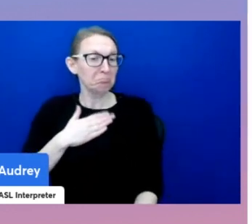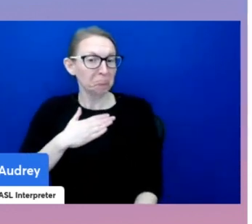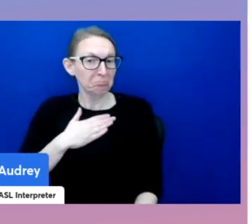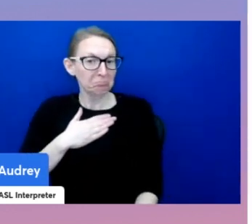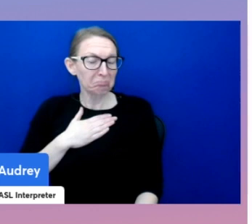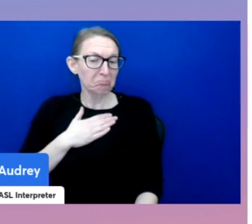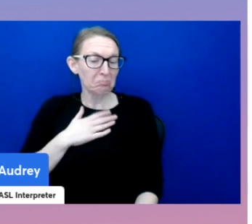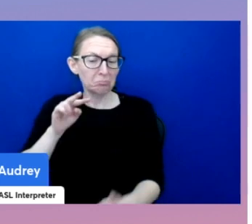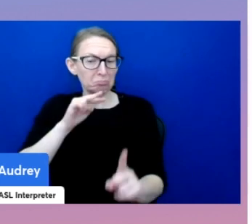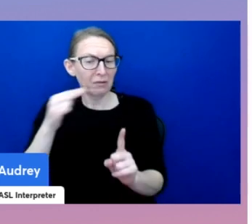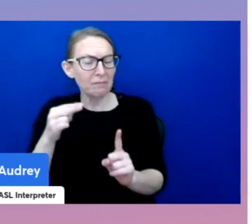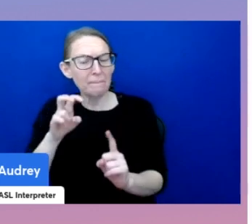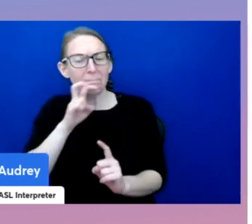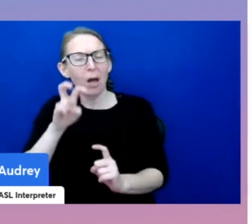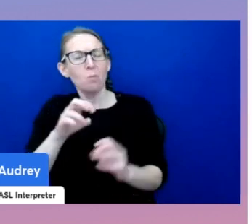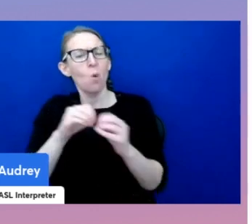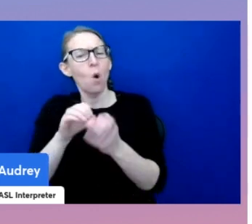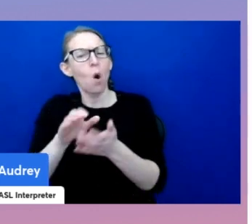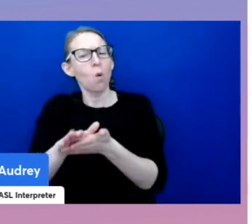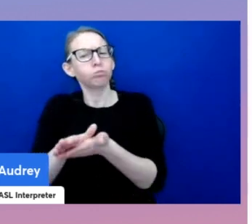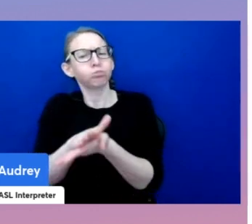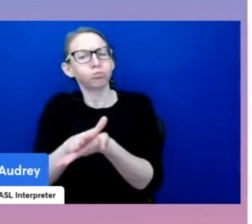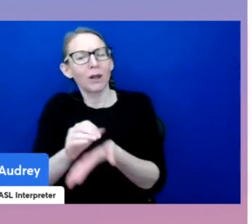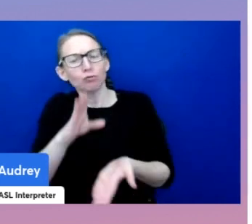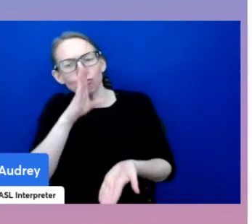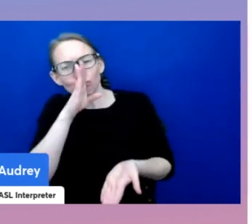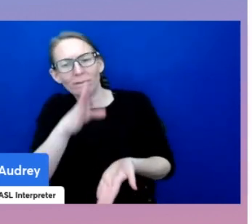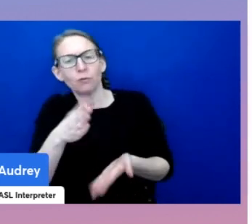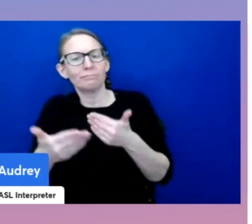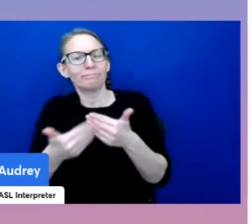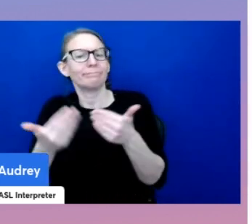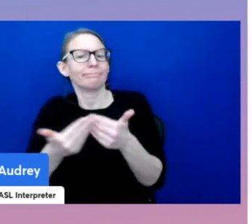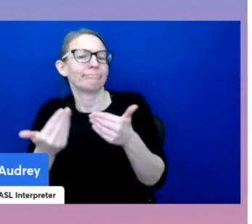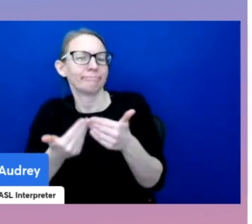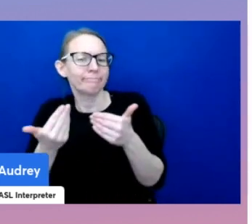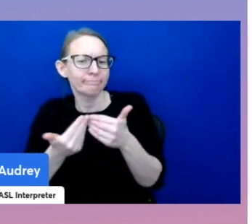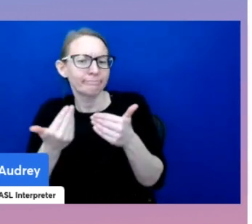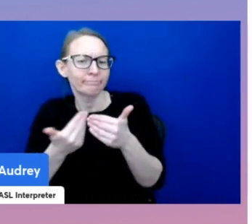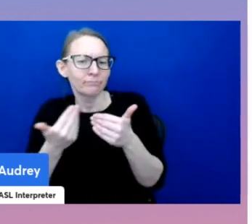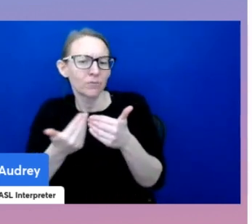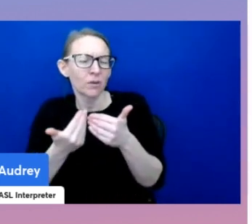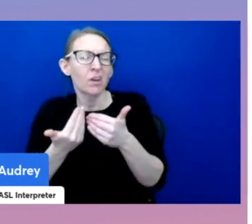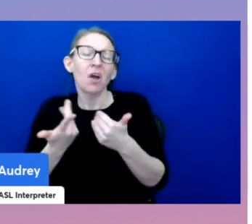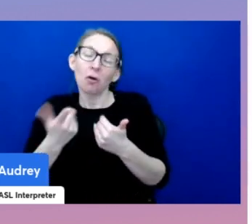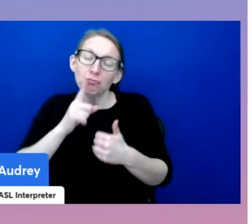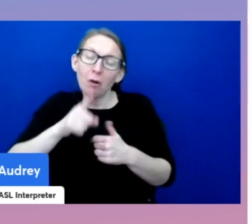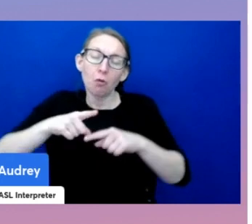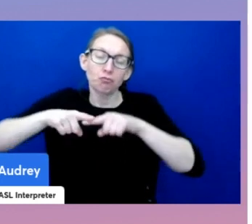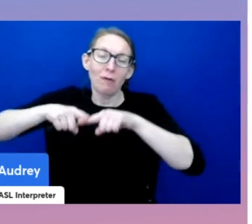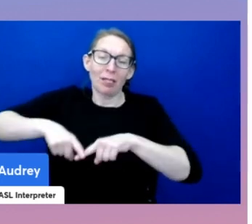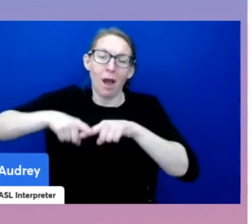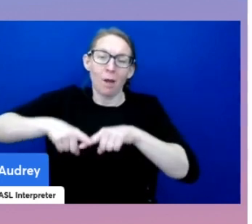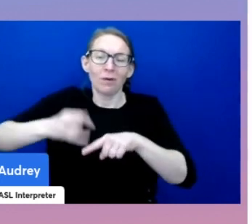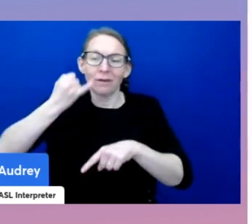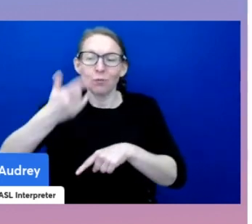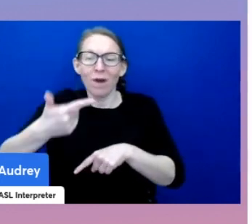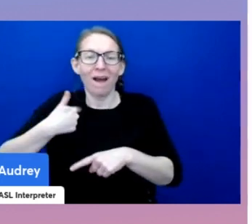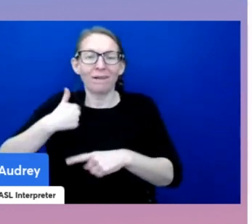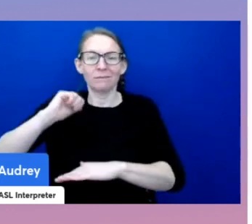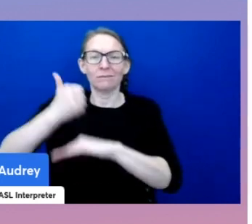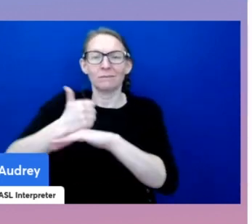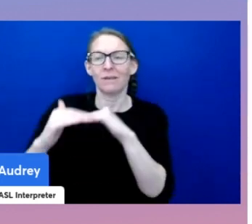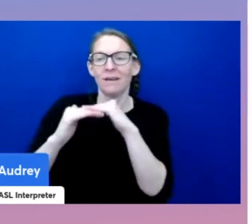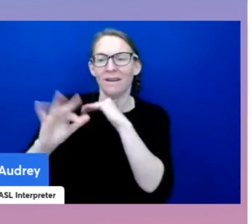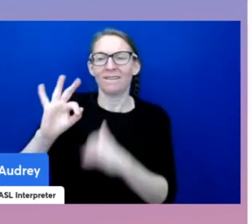more cleaner and straightforward to use, and is easier to, or more reliable when you have mixed environments. So Python is